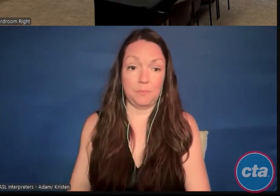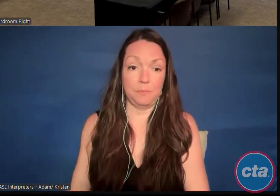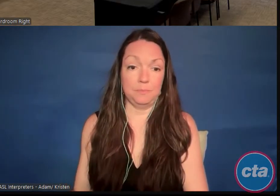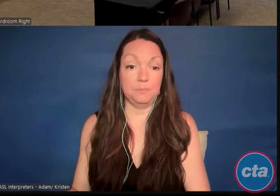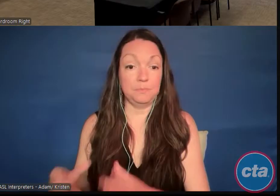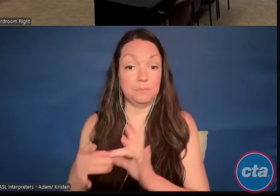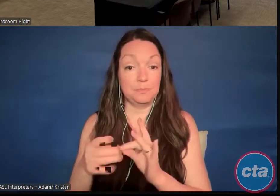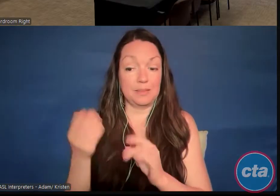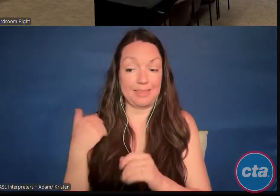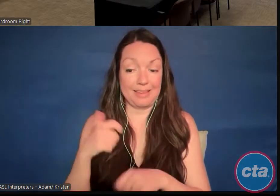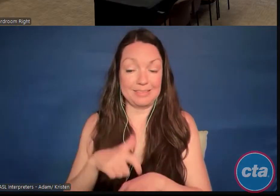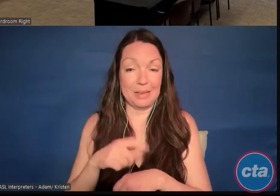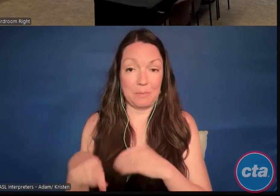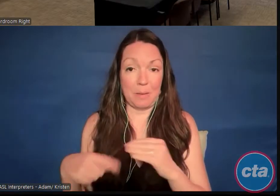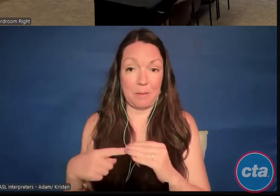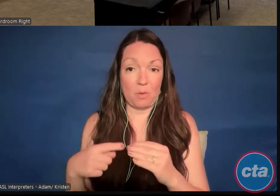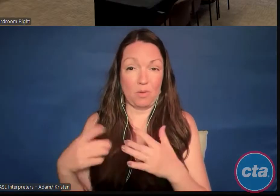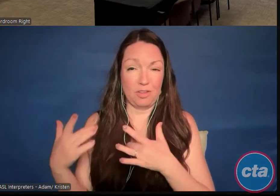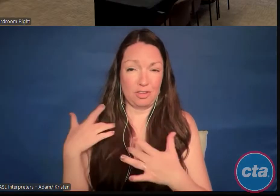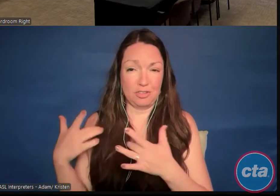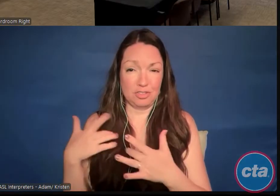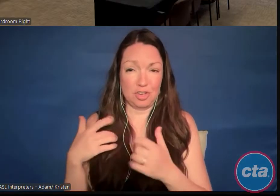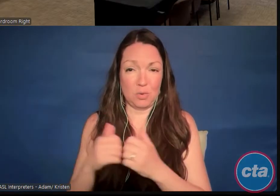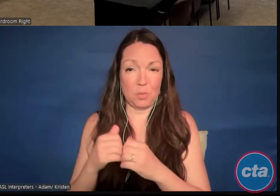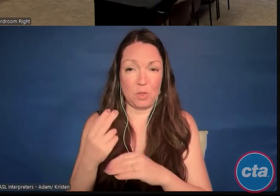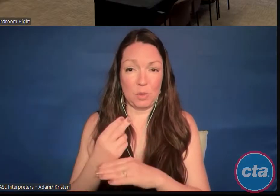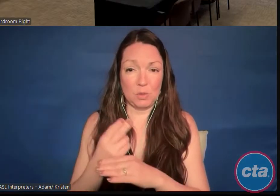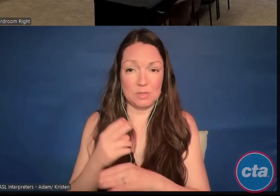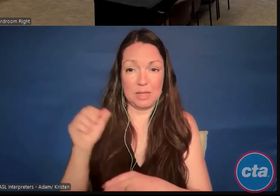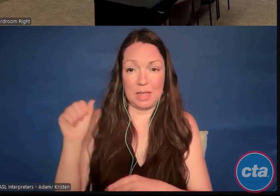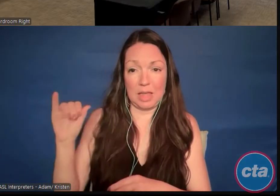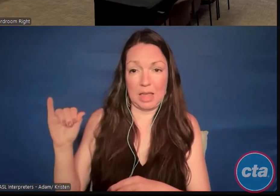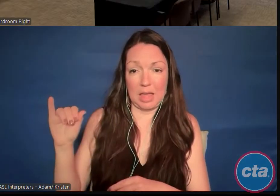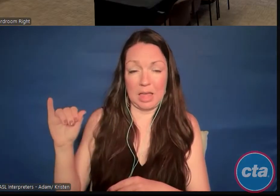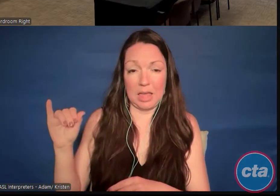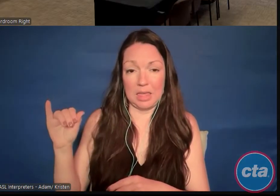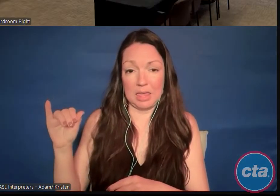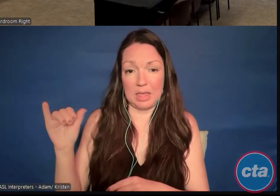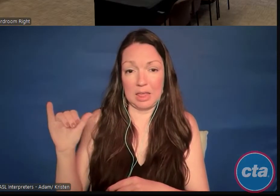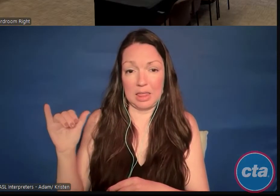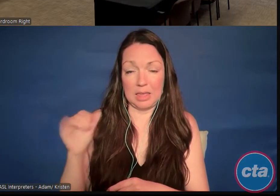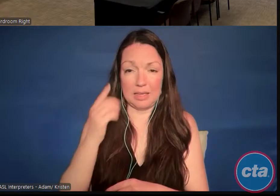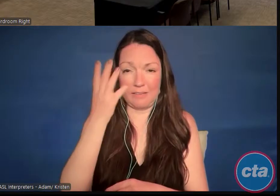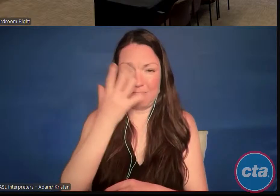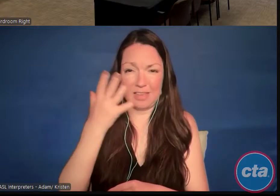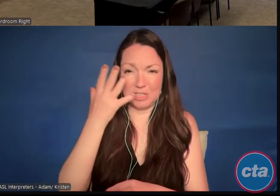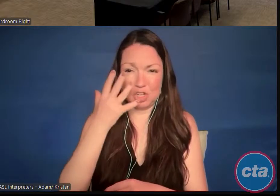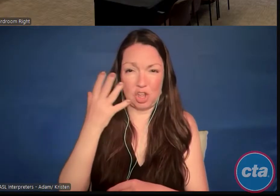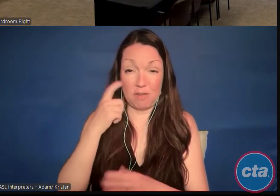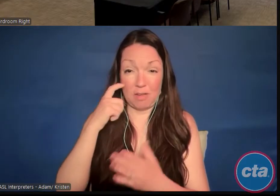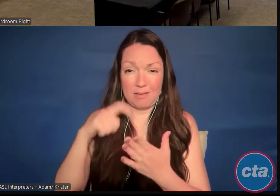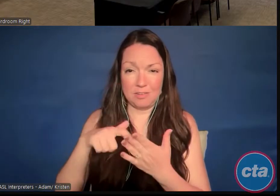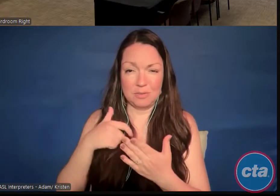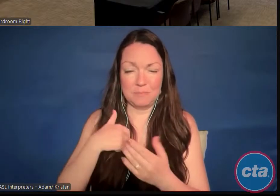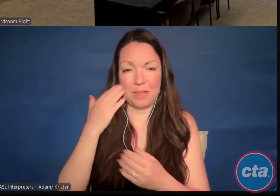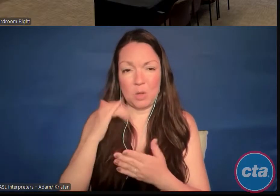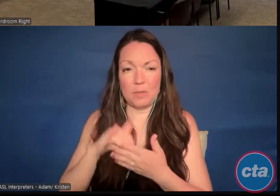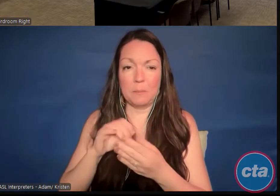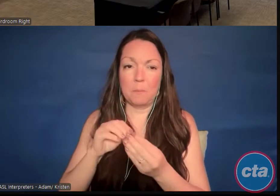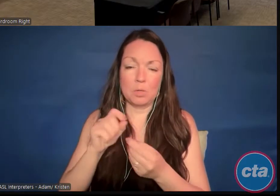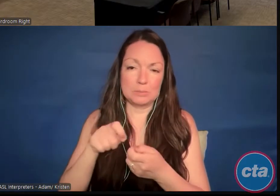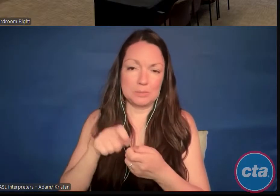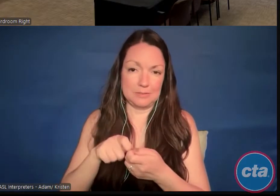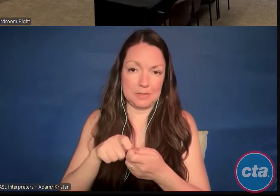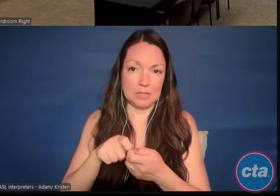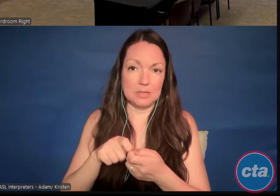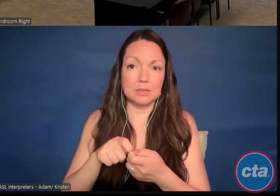was about just the concern around using AI or like facial recognition and things. I know that this is more specific around